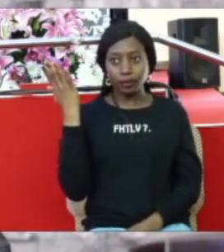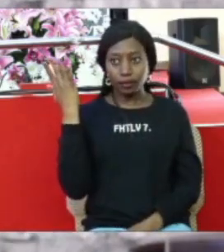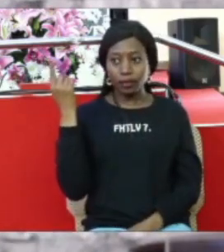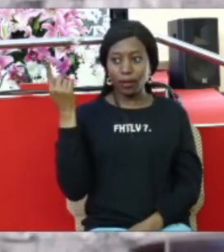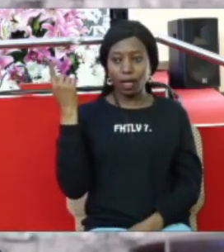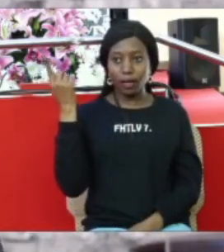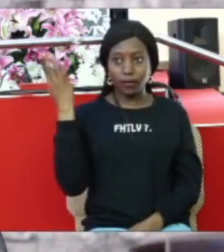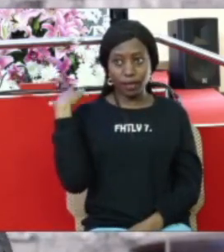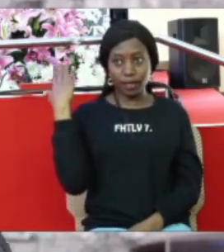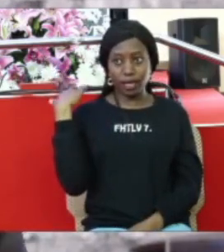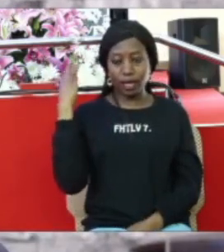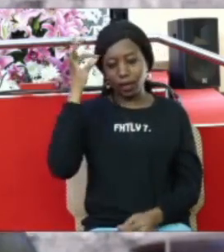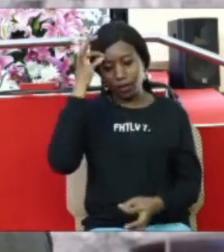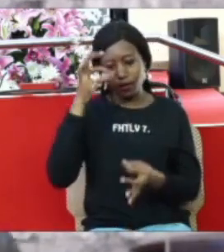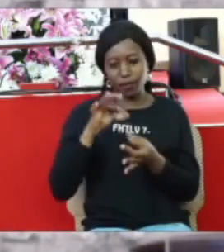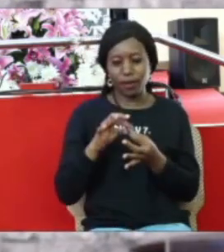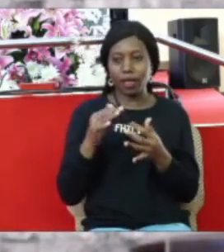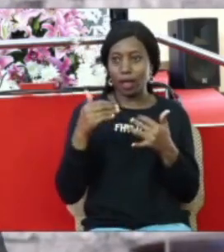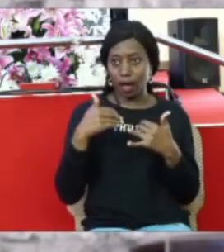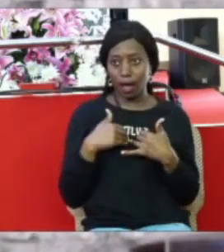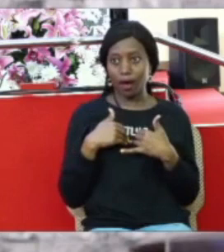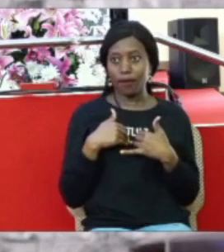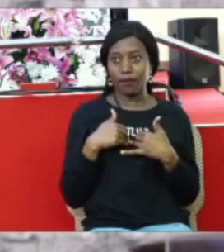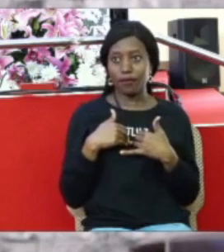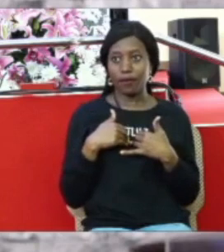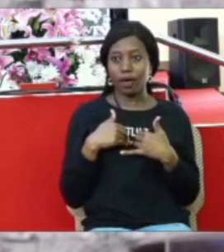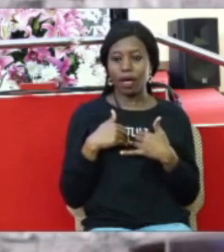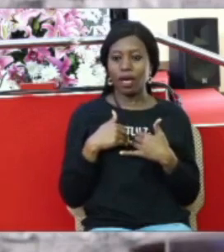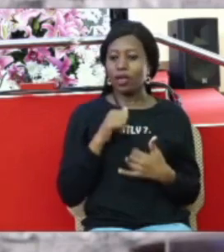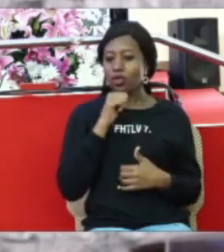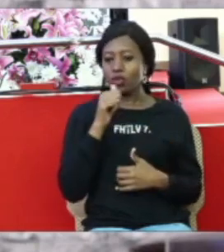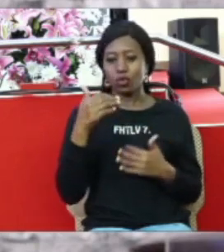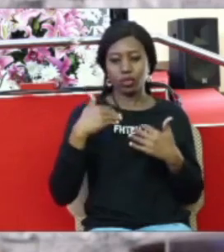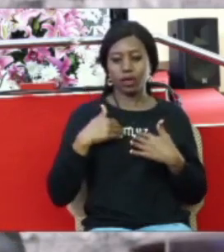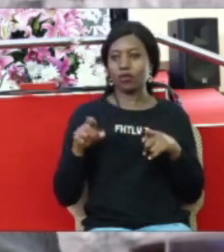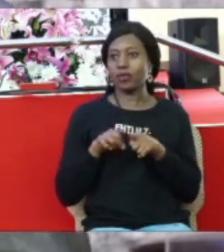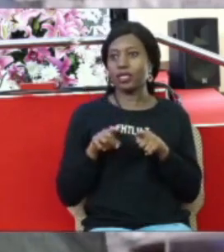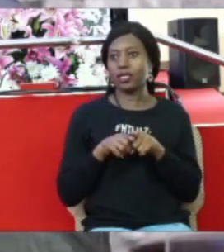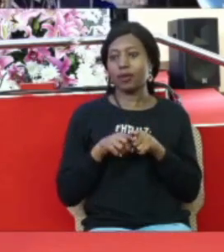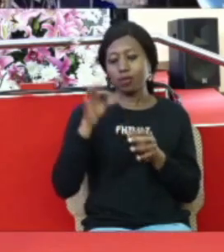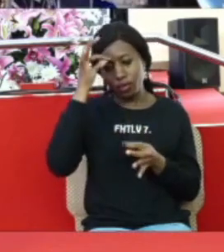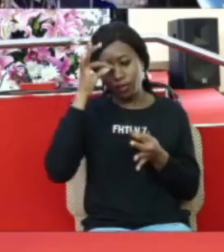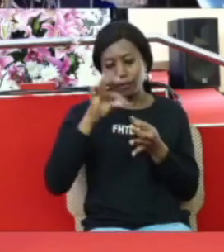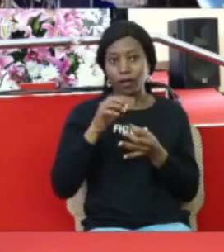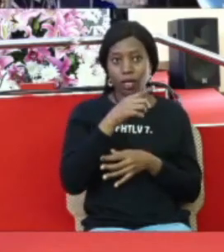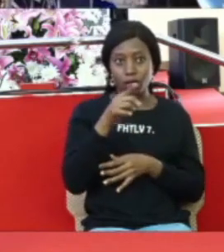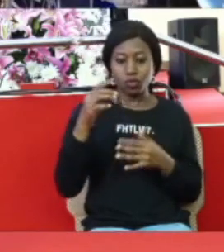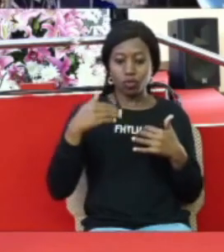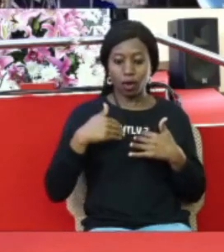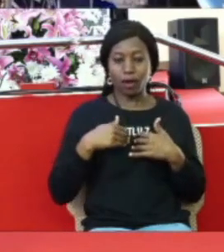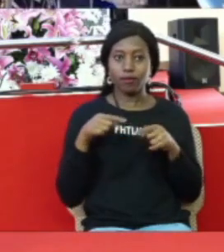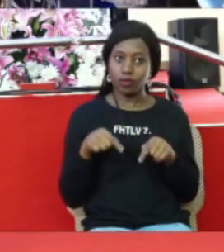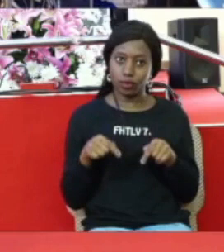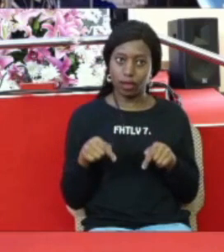that you have, I can promise you and guarantee you the results will be the same. But if you allow the Lord to push you a little bit and